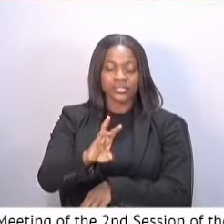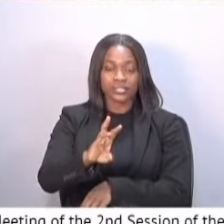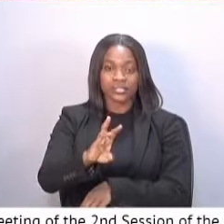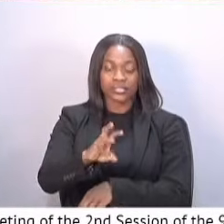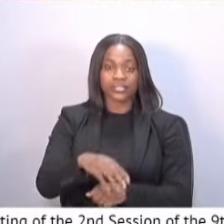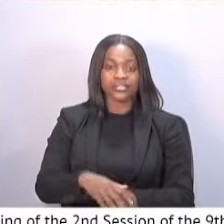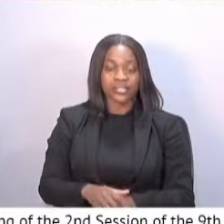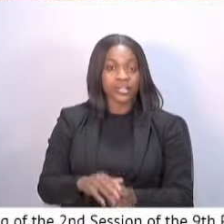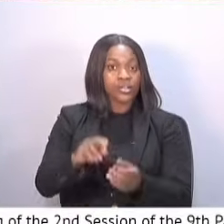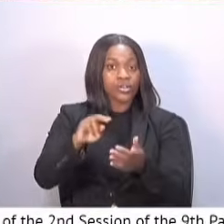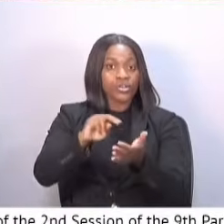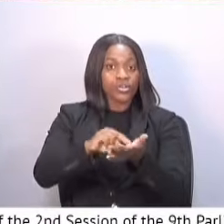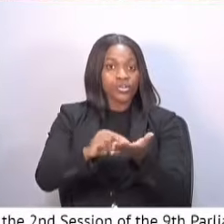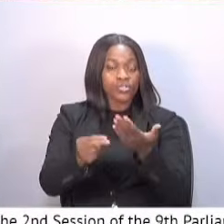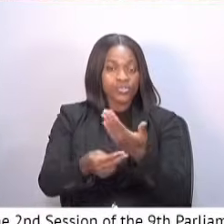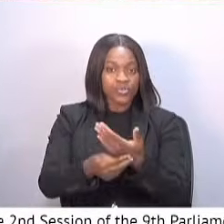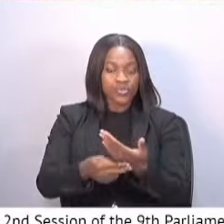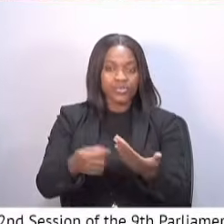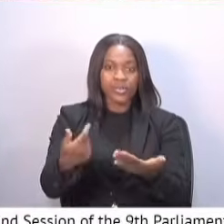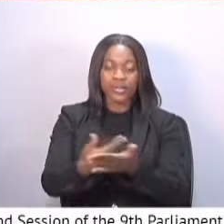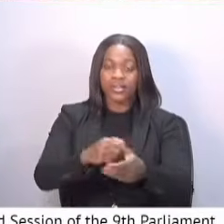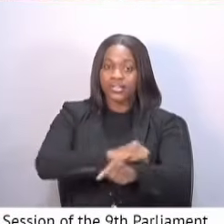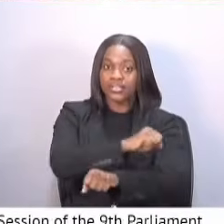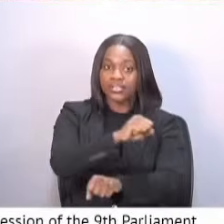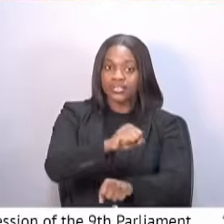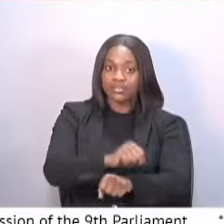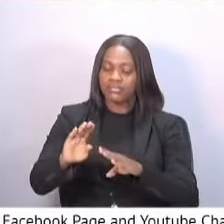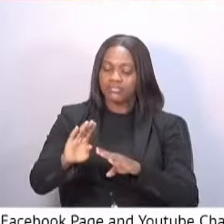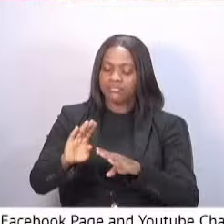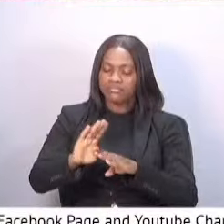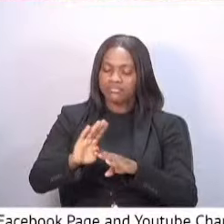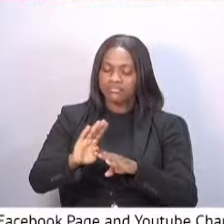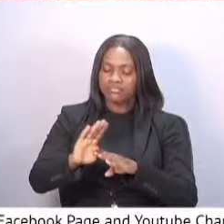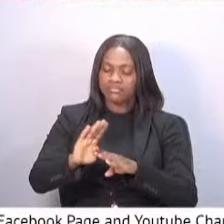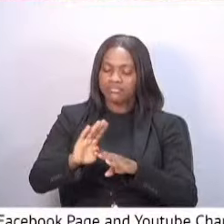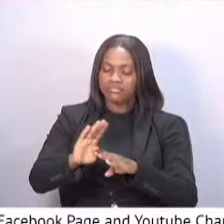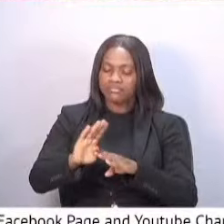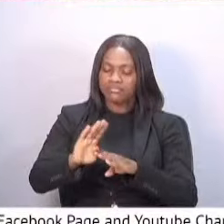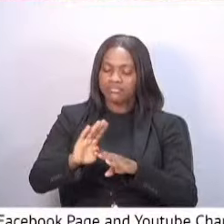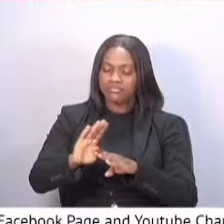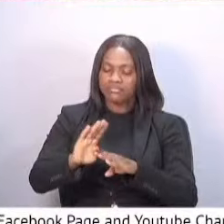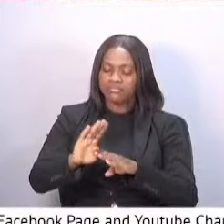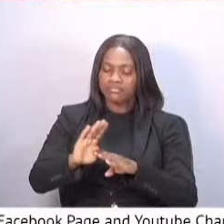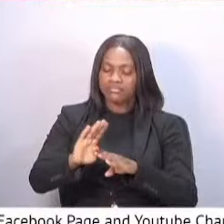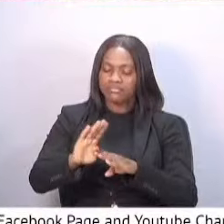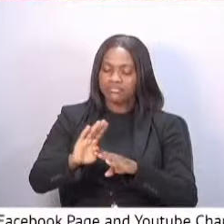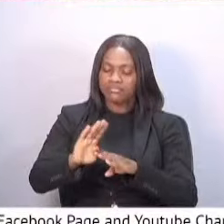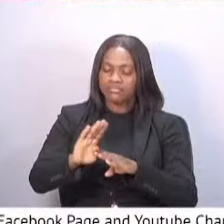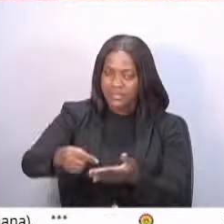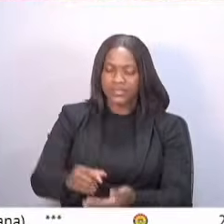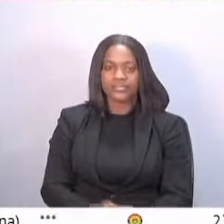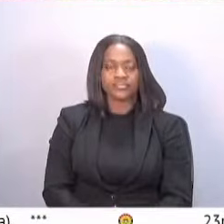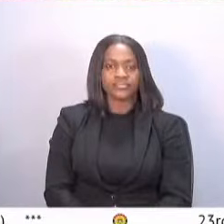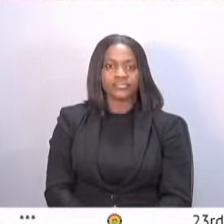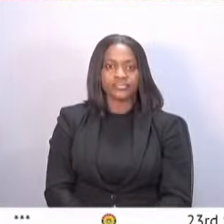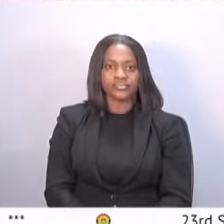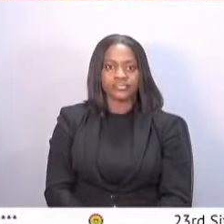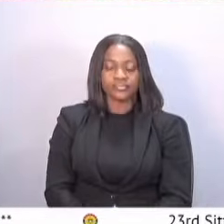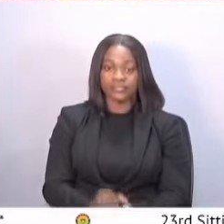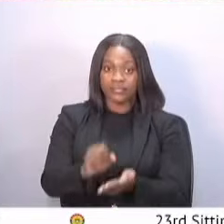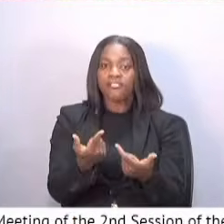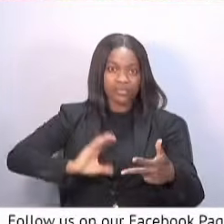In November 2022, Ghana-Singapore substantially. In May 2024, the Ghana-Singapore